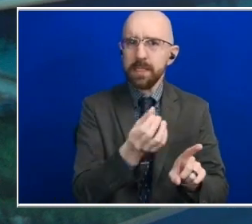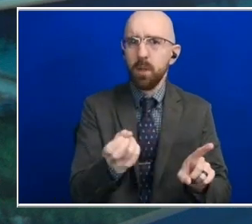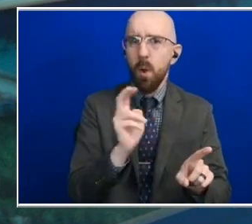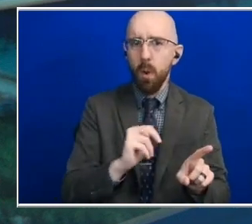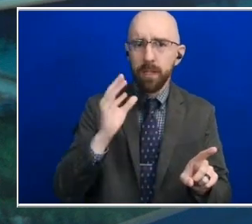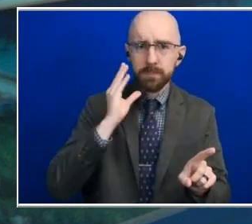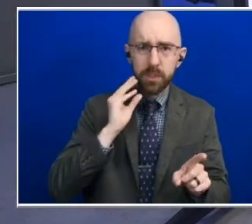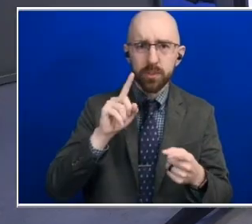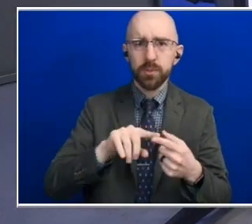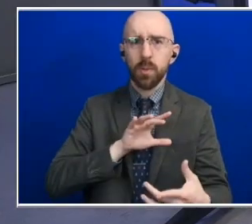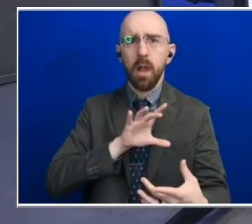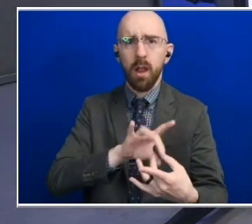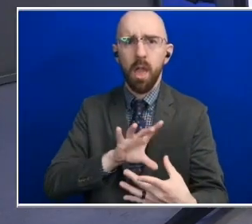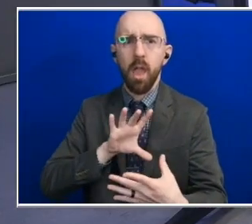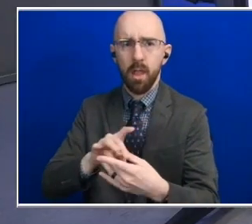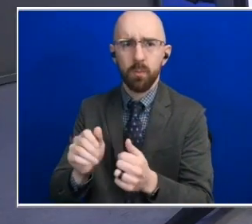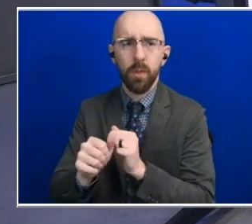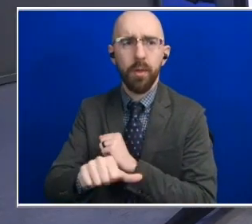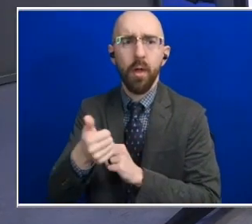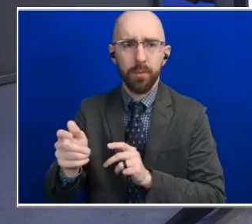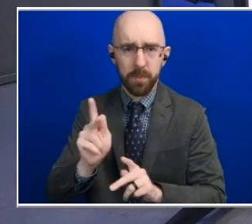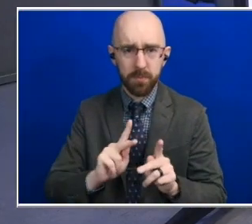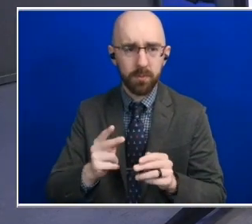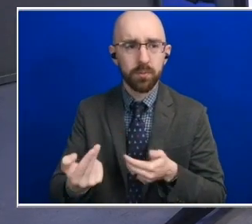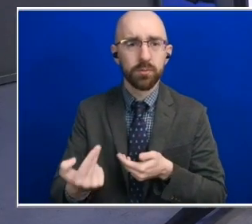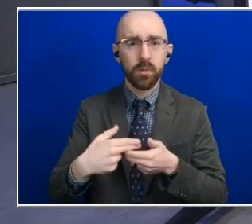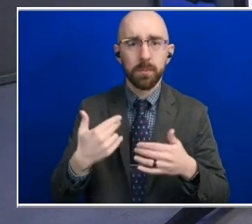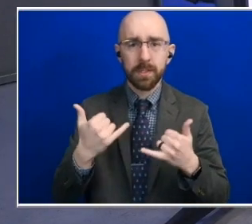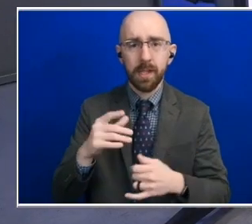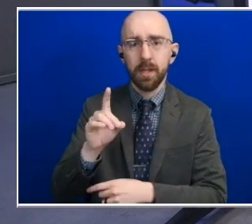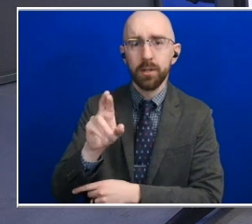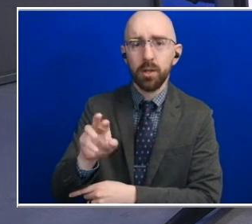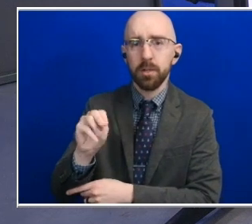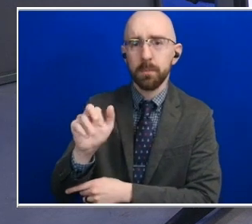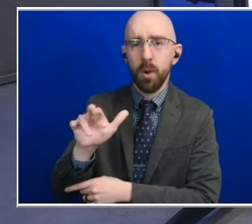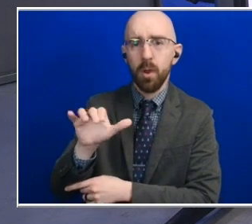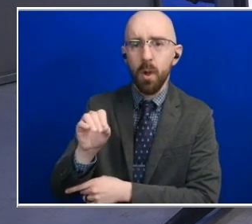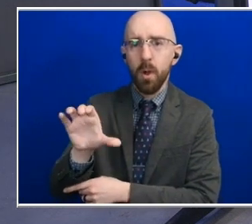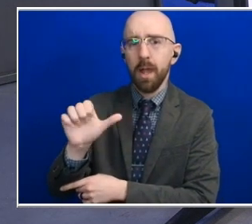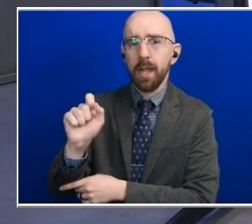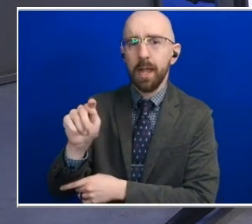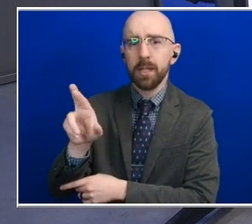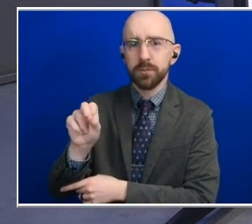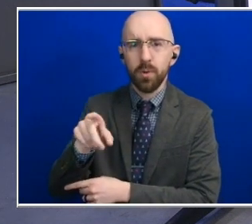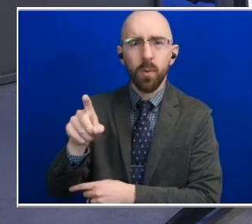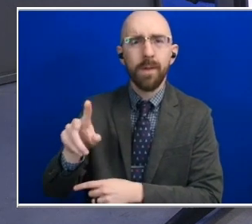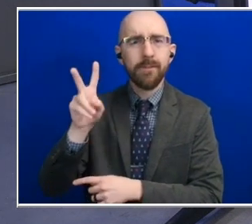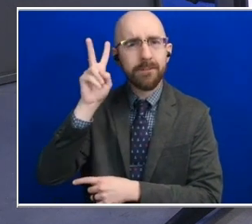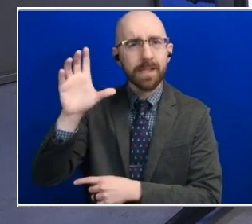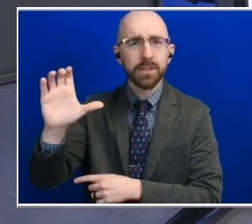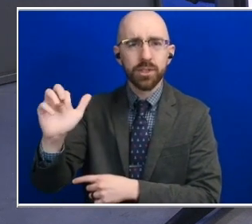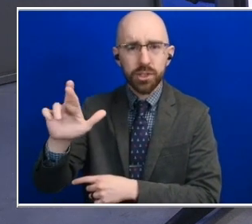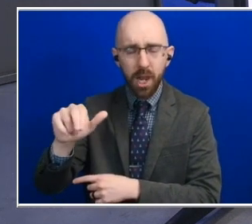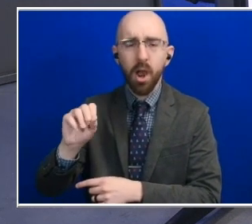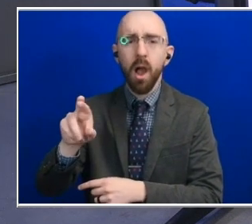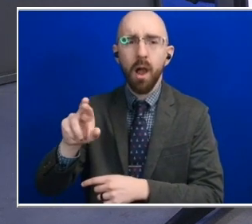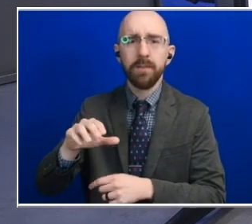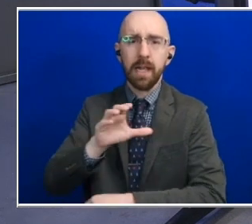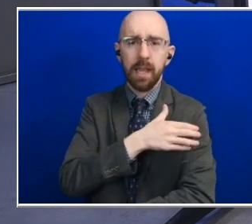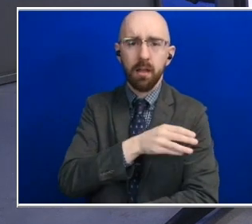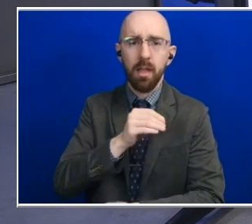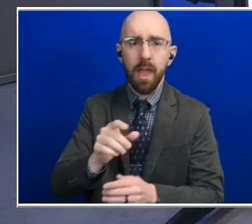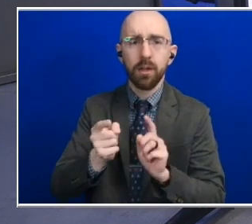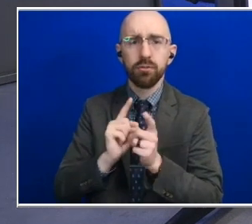others. Joining me in the studio today is Dr. Mario Castro. Now, Mario's been on our program before. He is a Vice Chair for Clinical and Translational Research